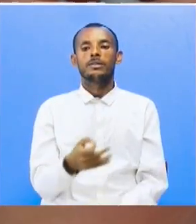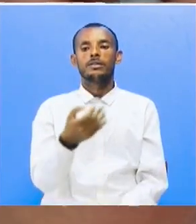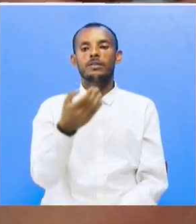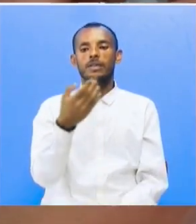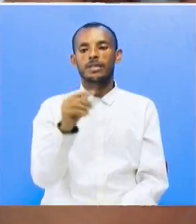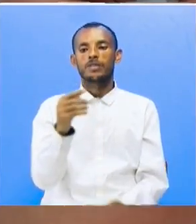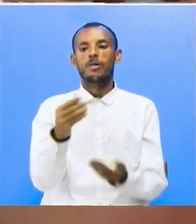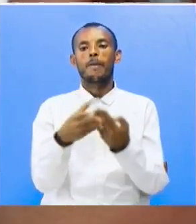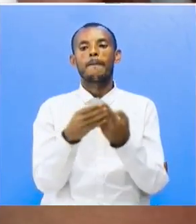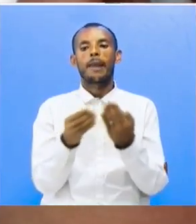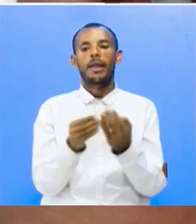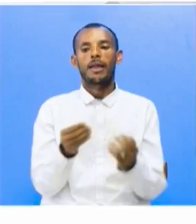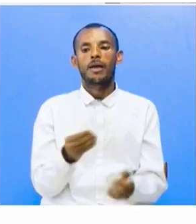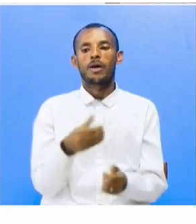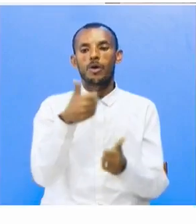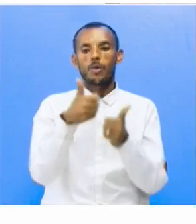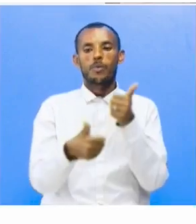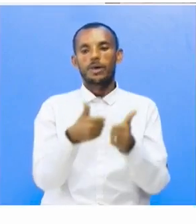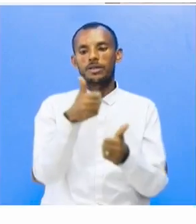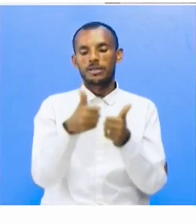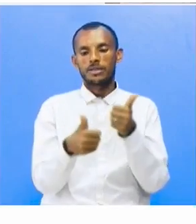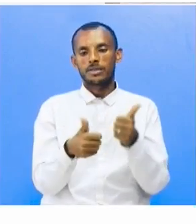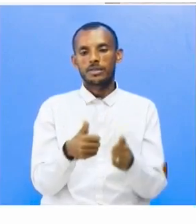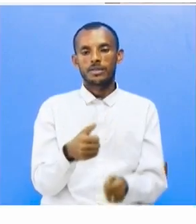period in which